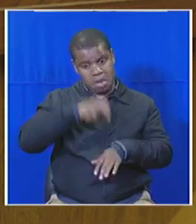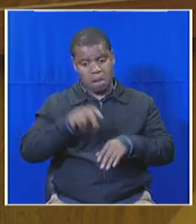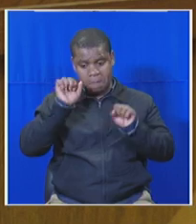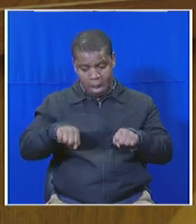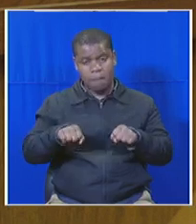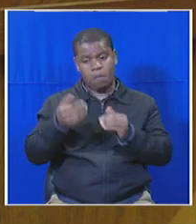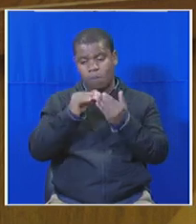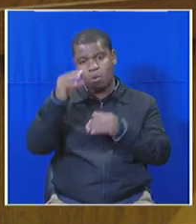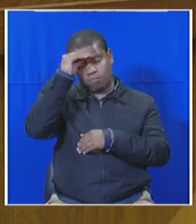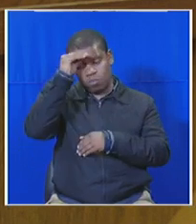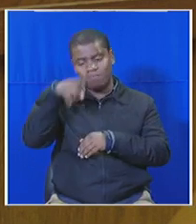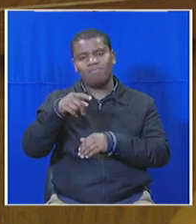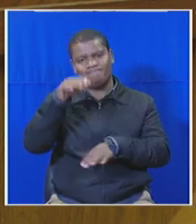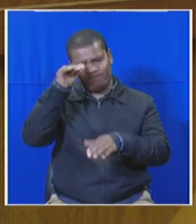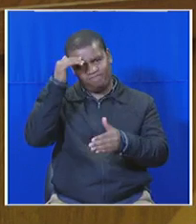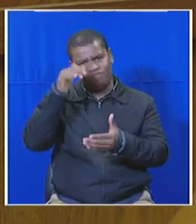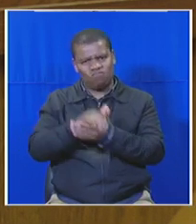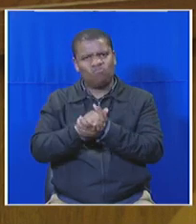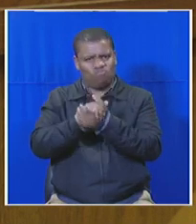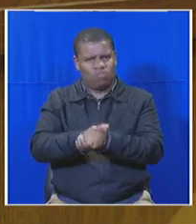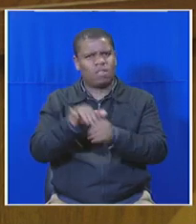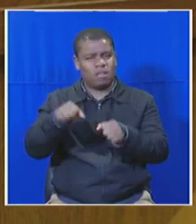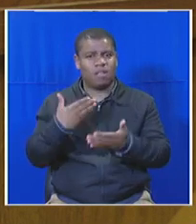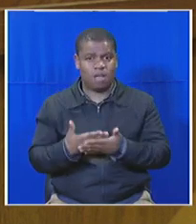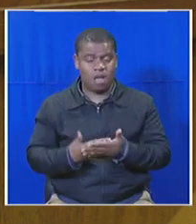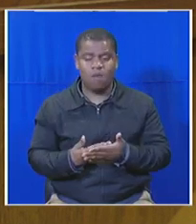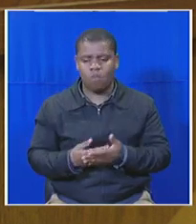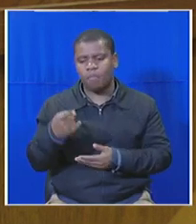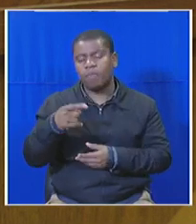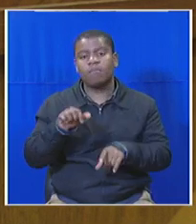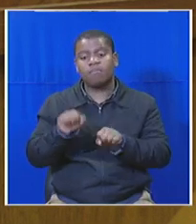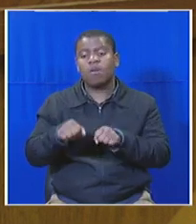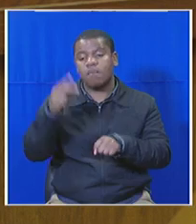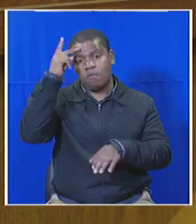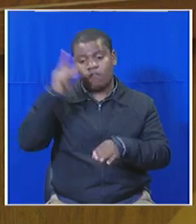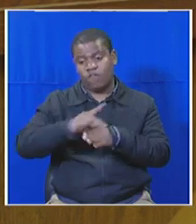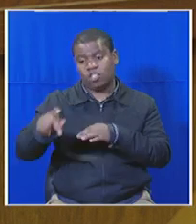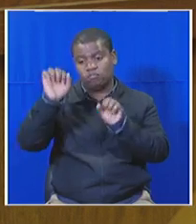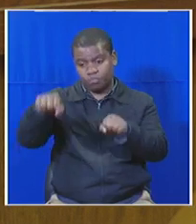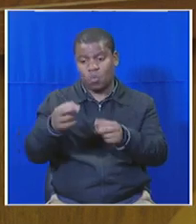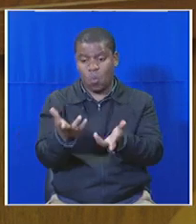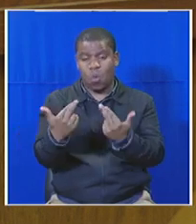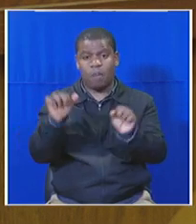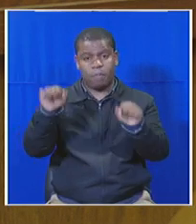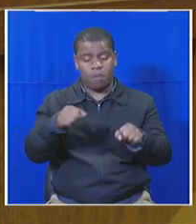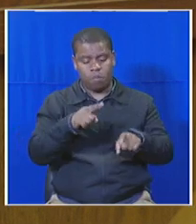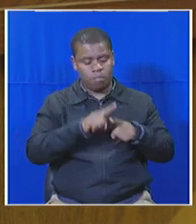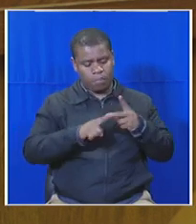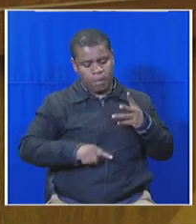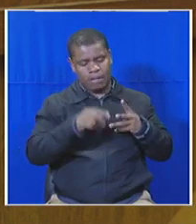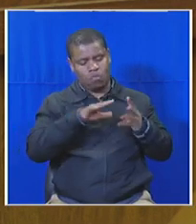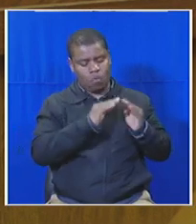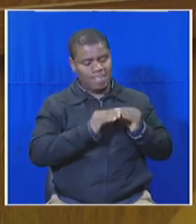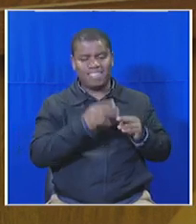its leaders are beyond reproach and its members are widely recognized as professionals, respectful and accountable to the needs of the communities they